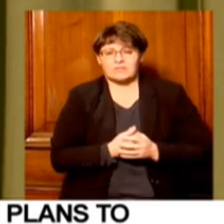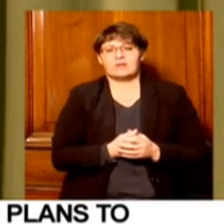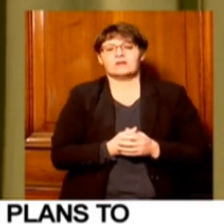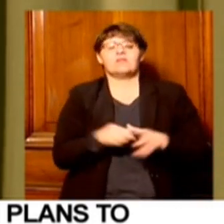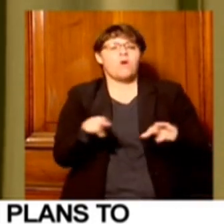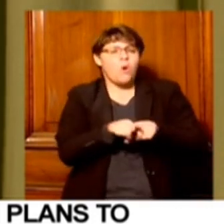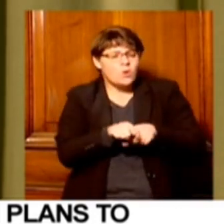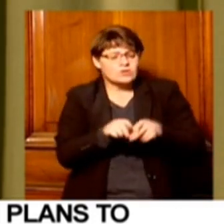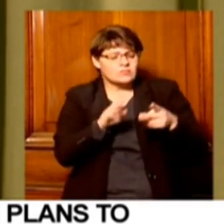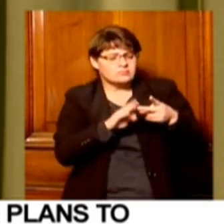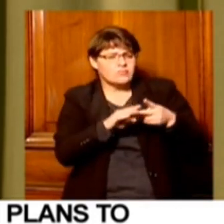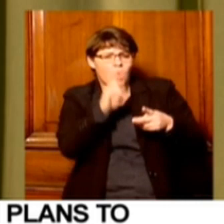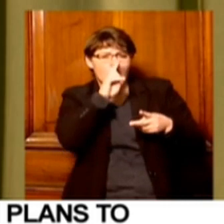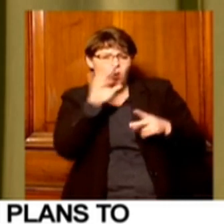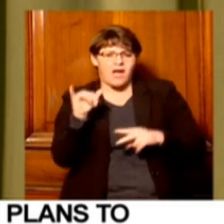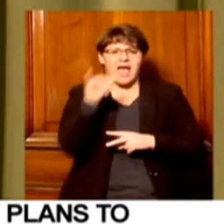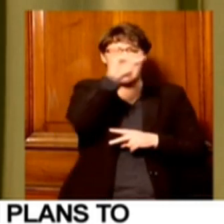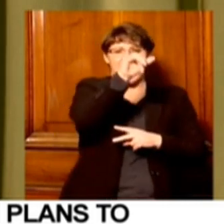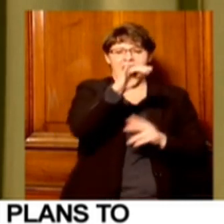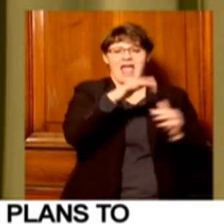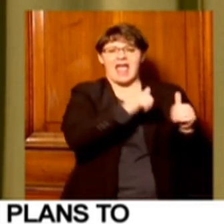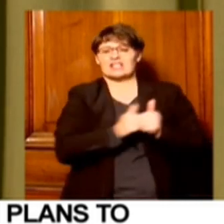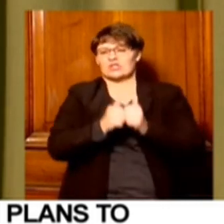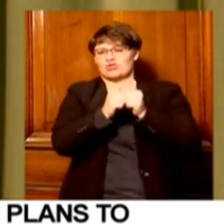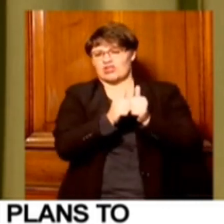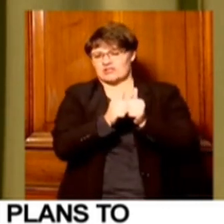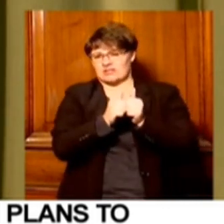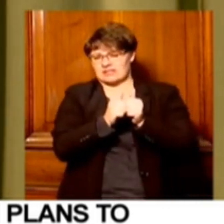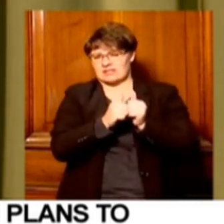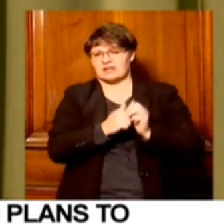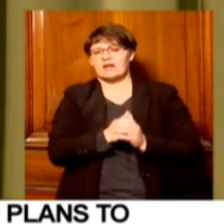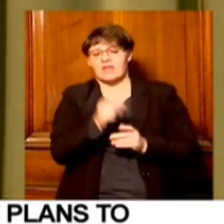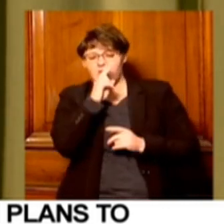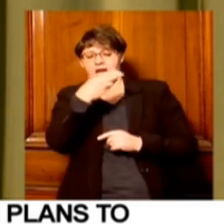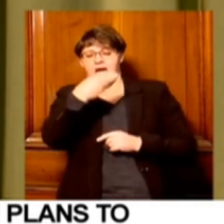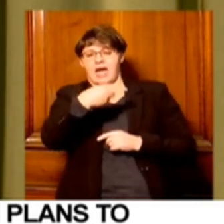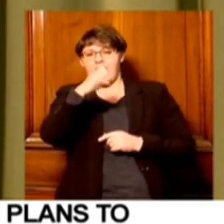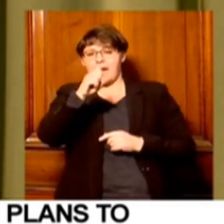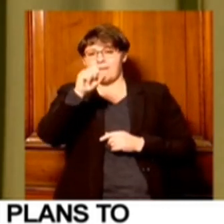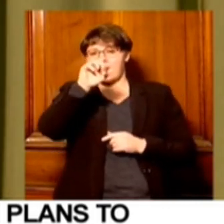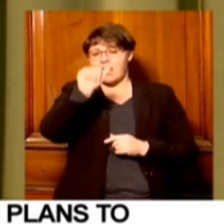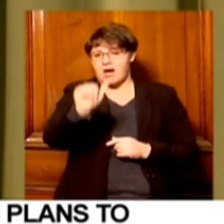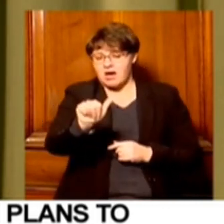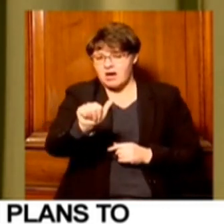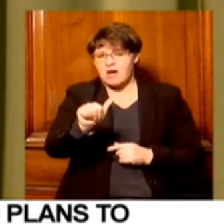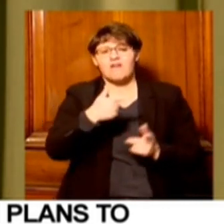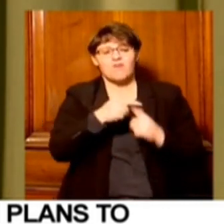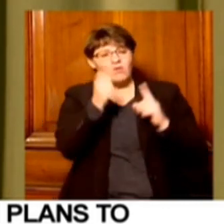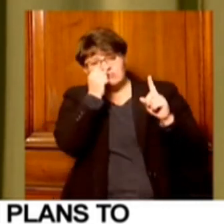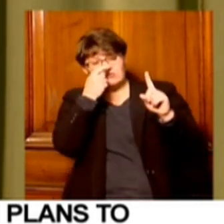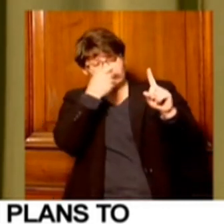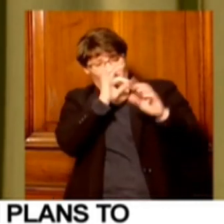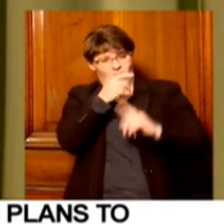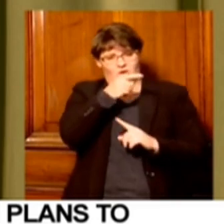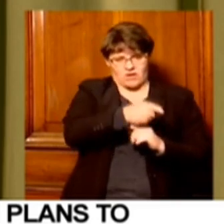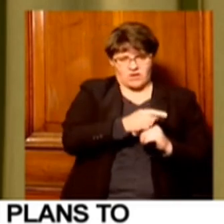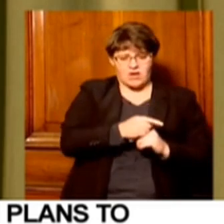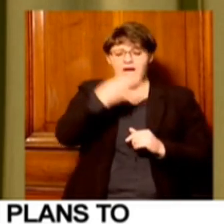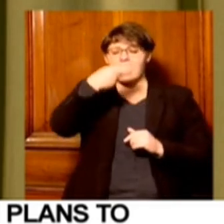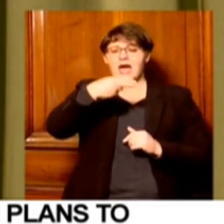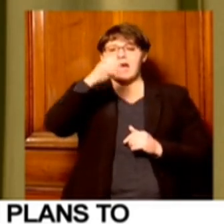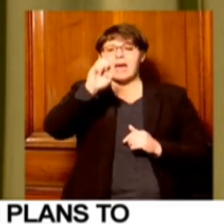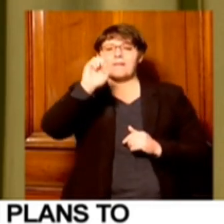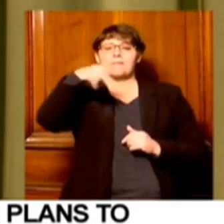Association, and they had noted that HEPA for purposes of this, because when the HEPA filters